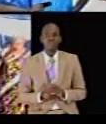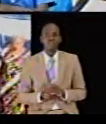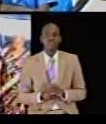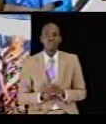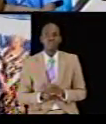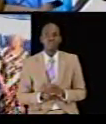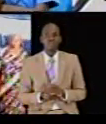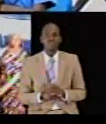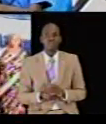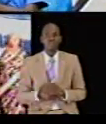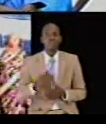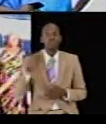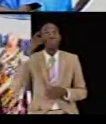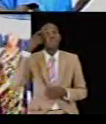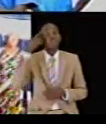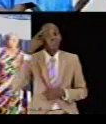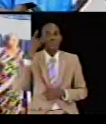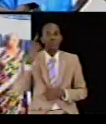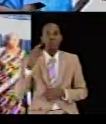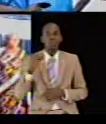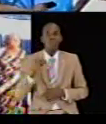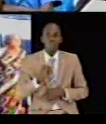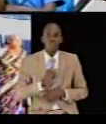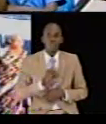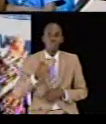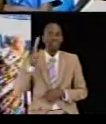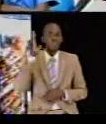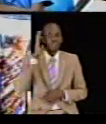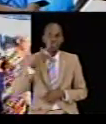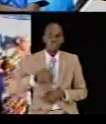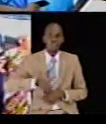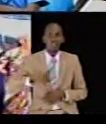For I shall yet praise him.